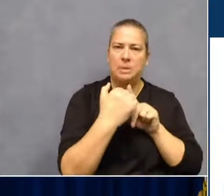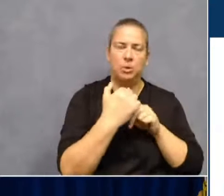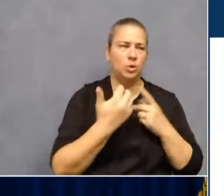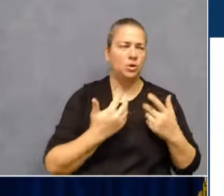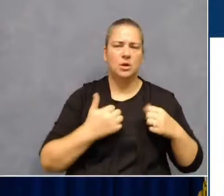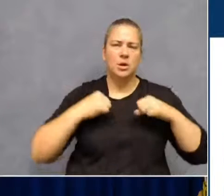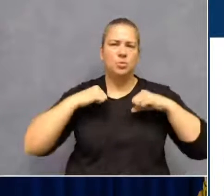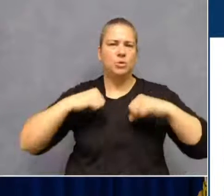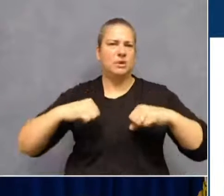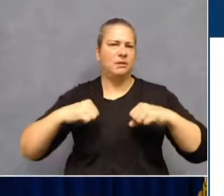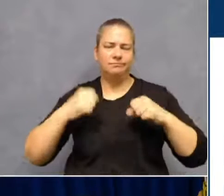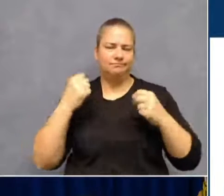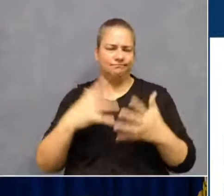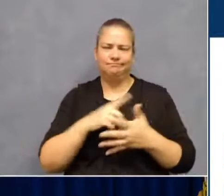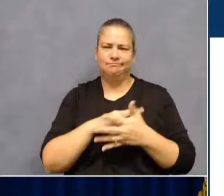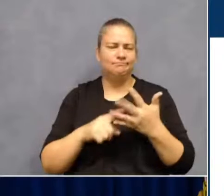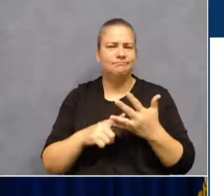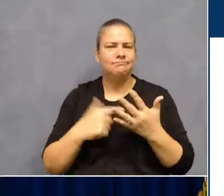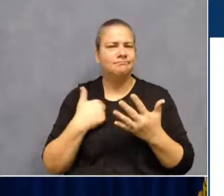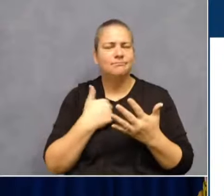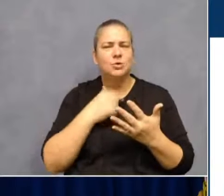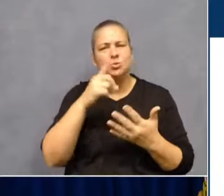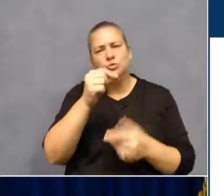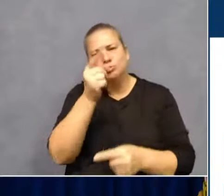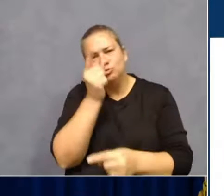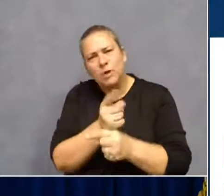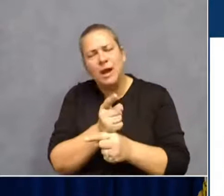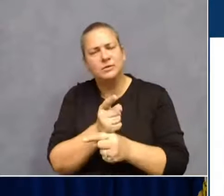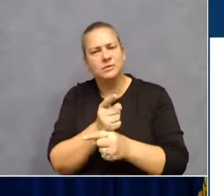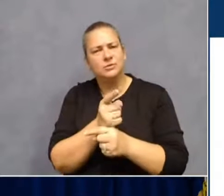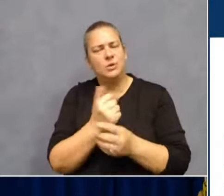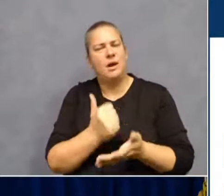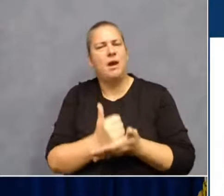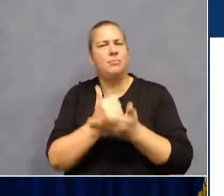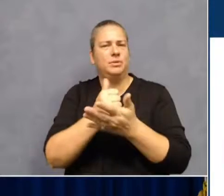to help our teammates on Team Kentucky.